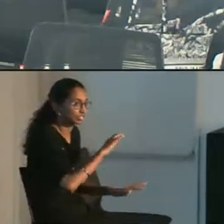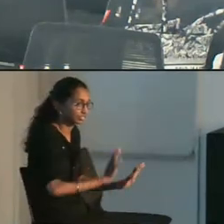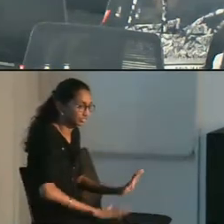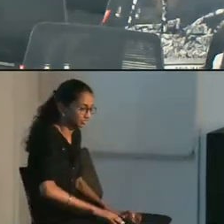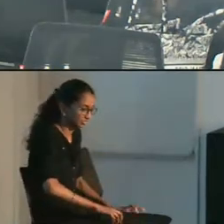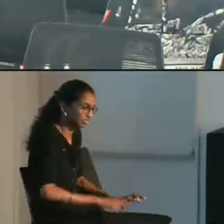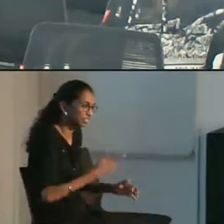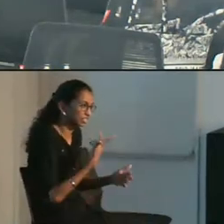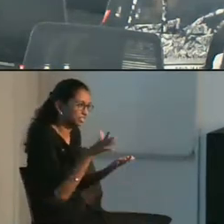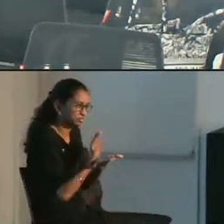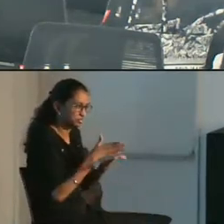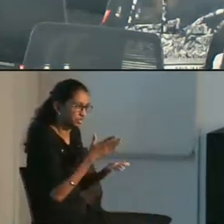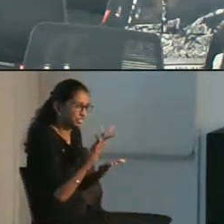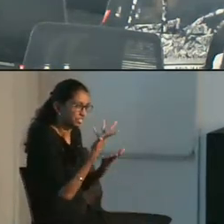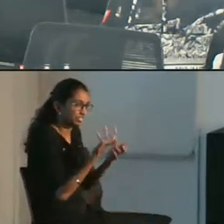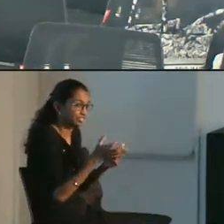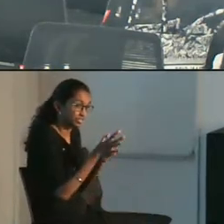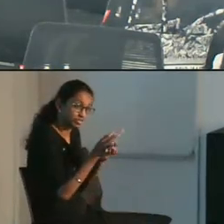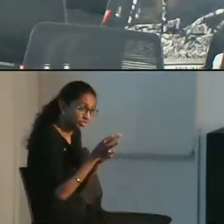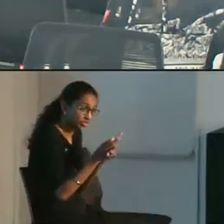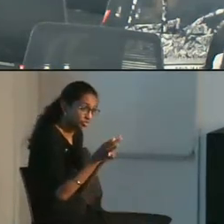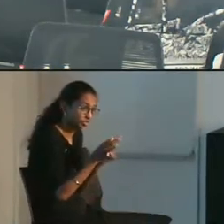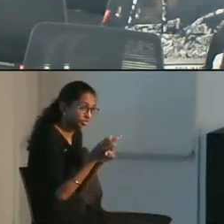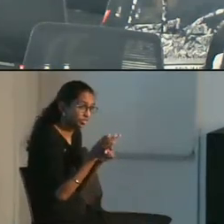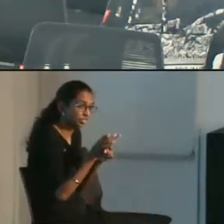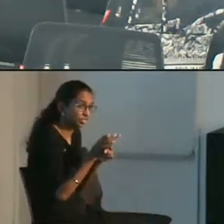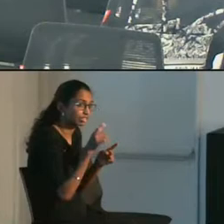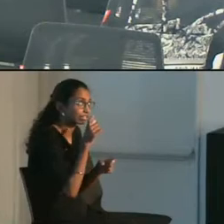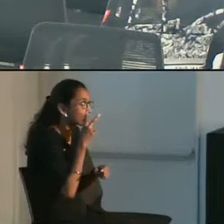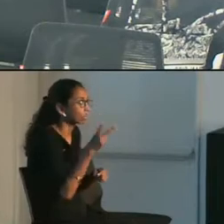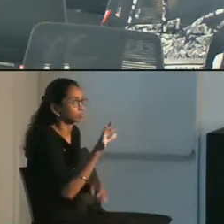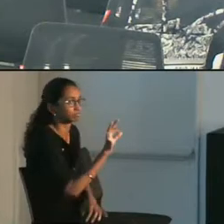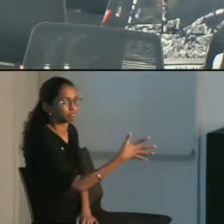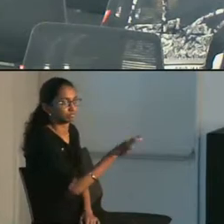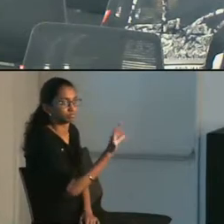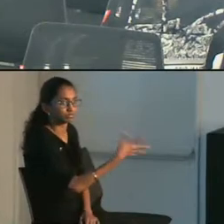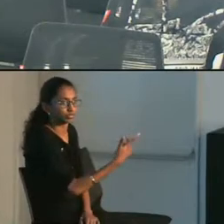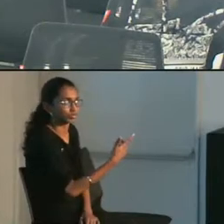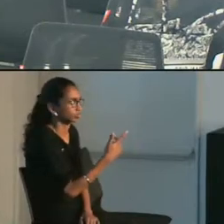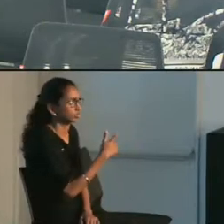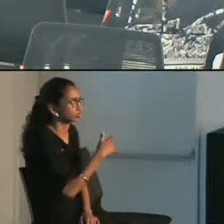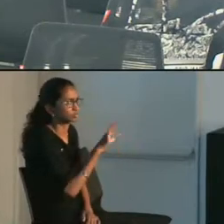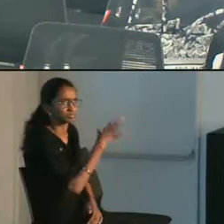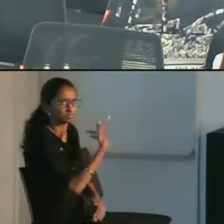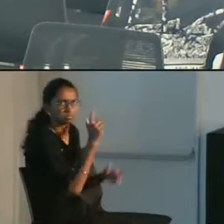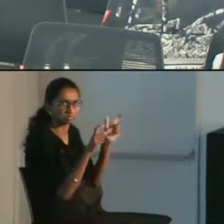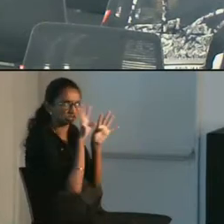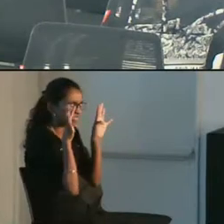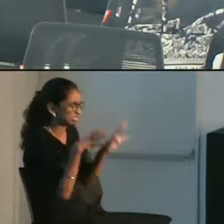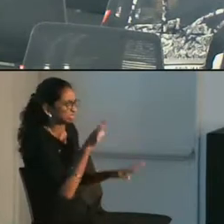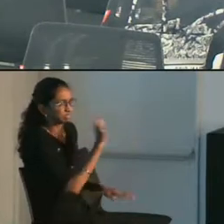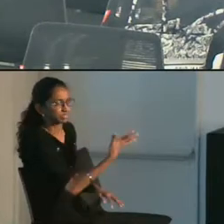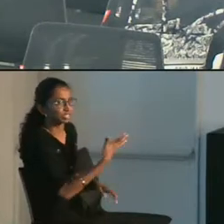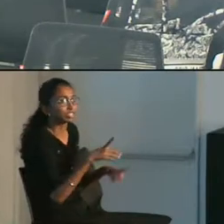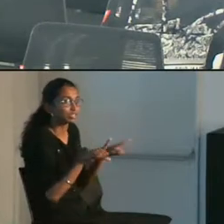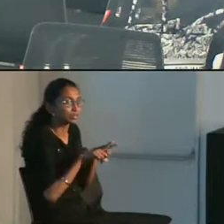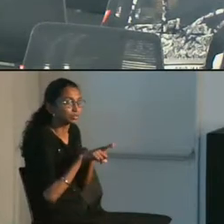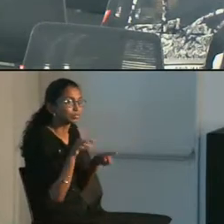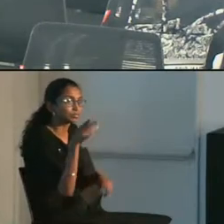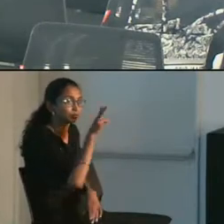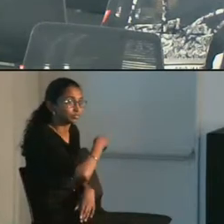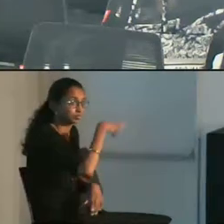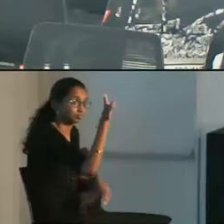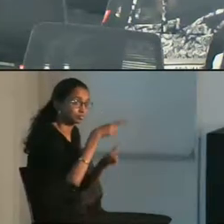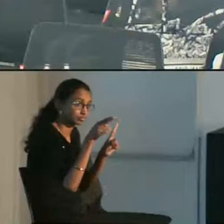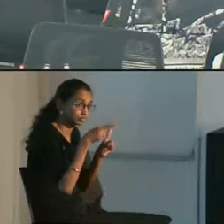genre of music of the common man there, it's a crime. It's actually considered a nuisance. The same applies to art as well. graffiti, which becomes